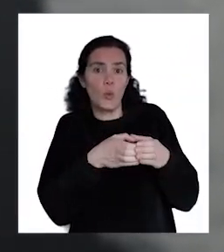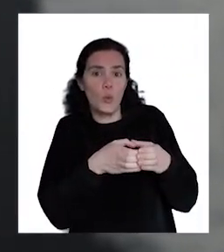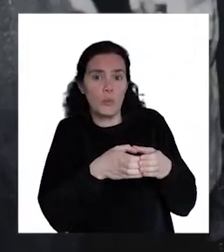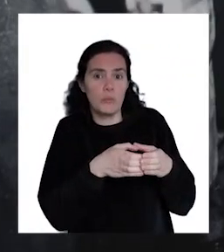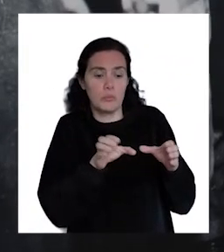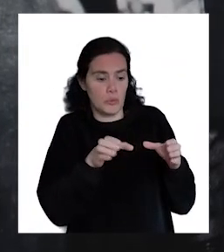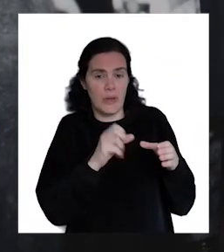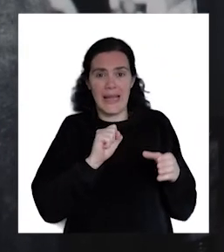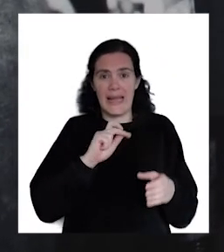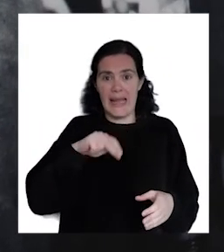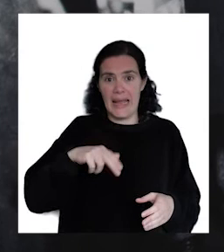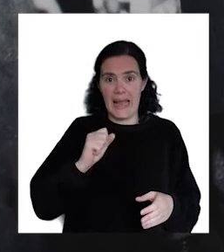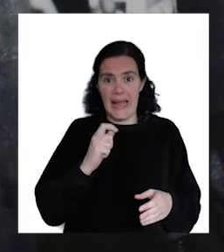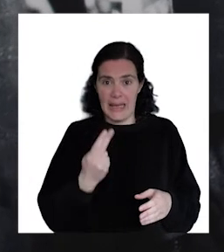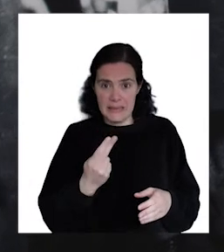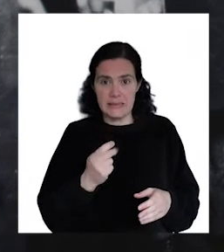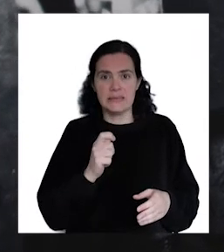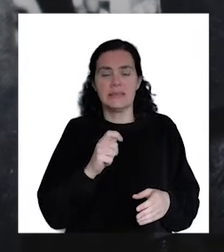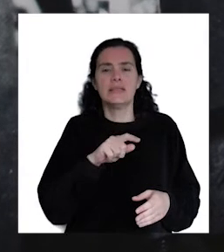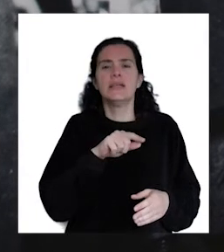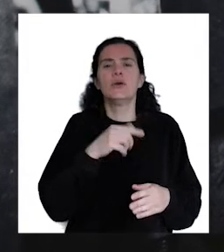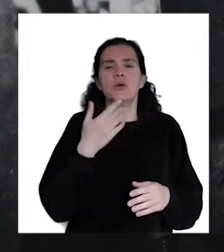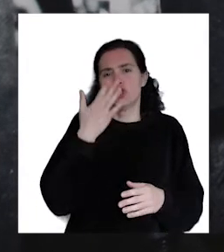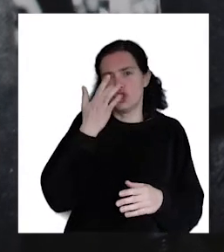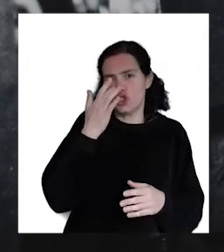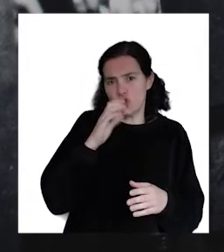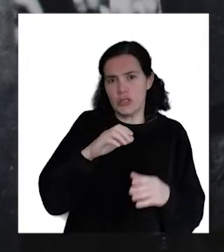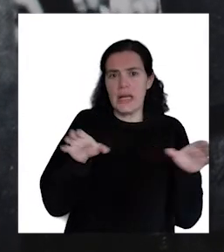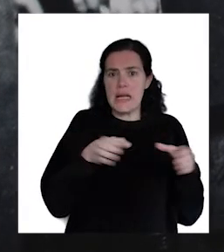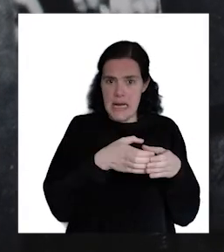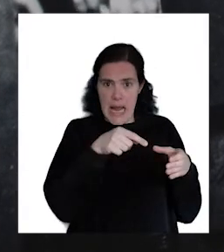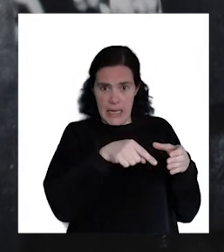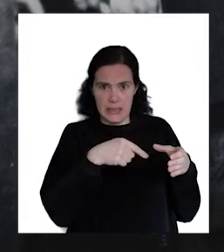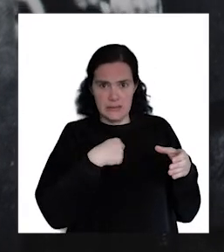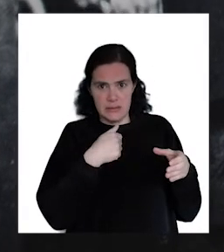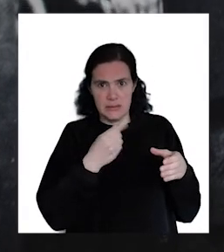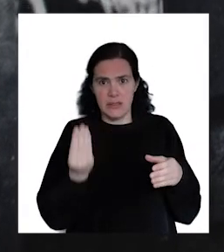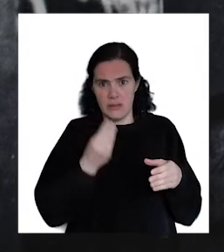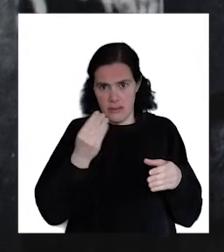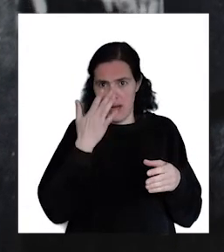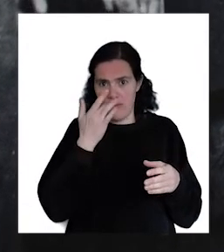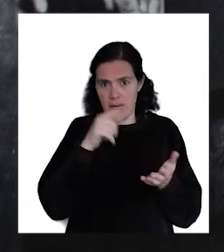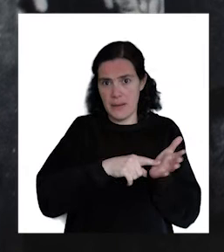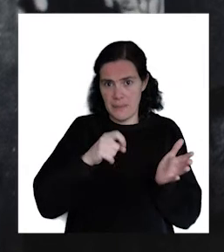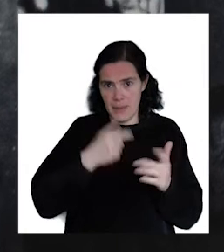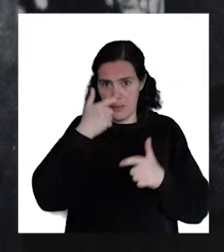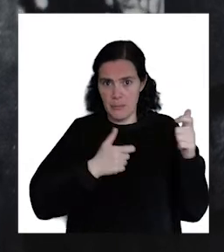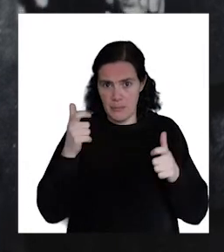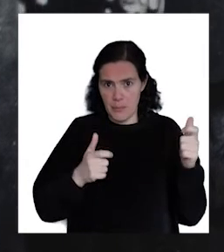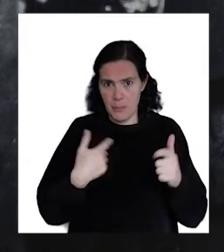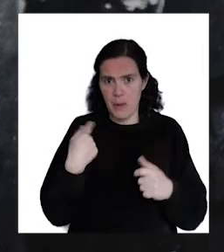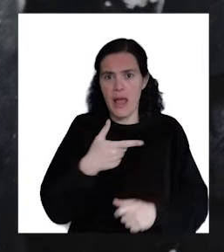be a gang, an image of a black gang, young African-American